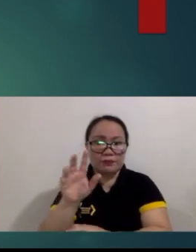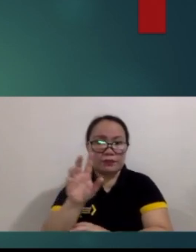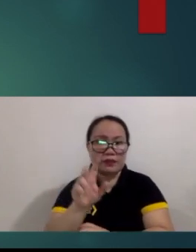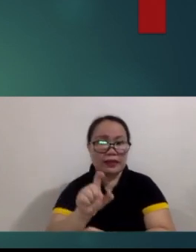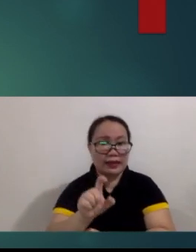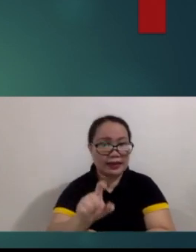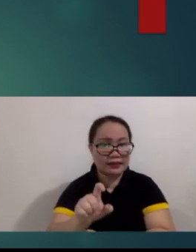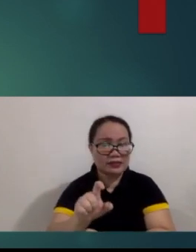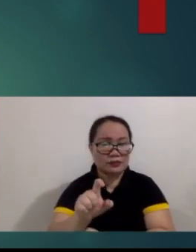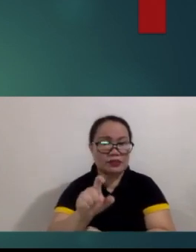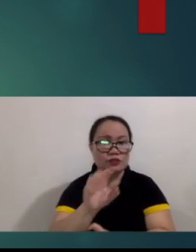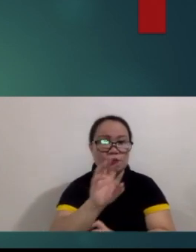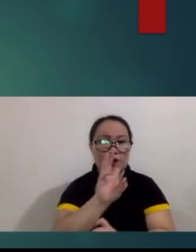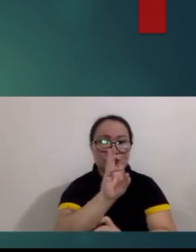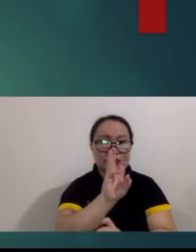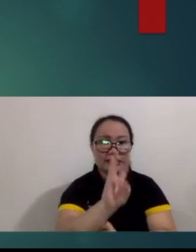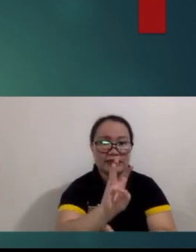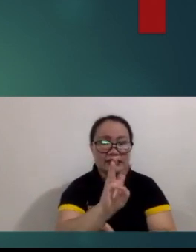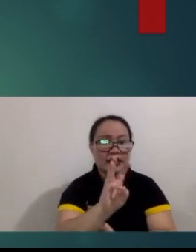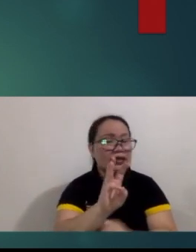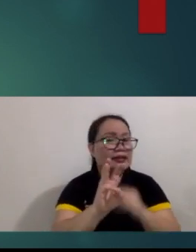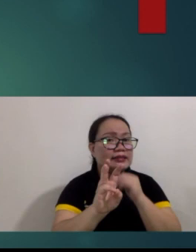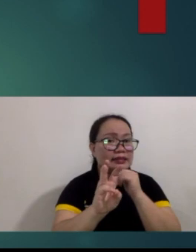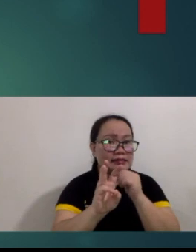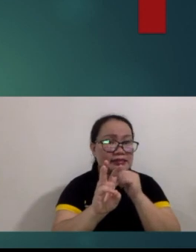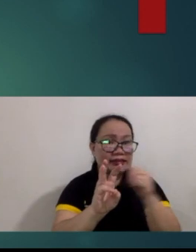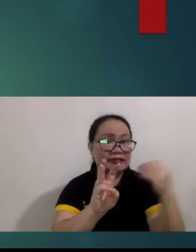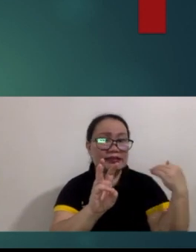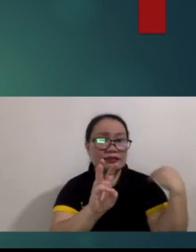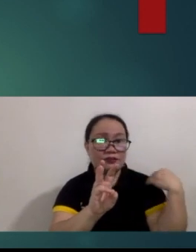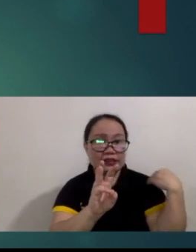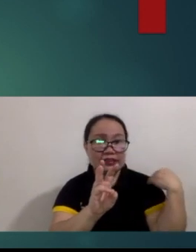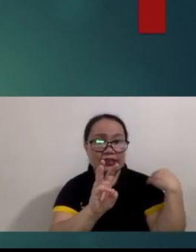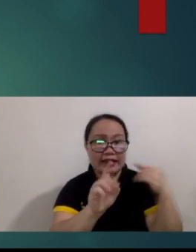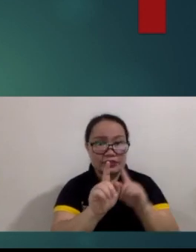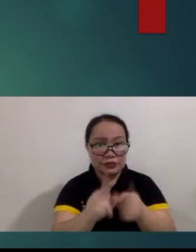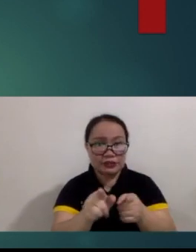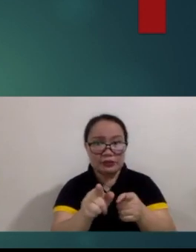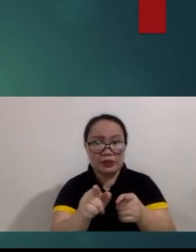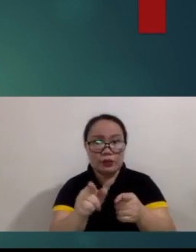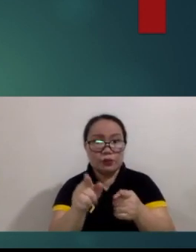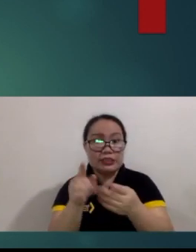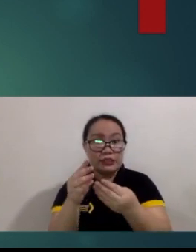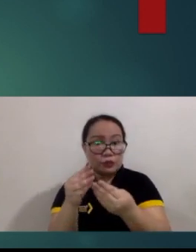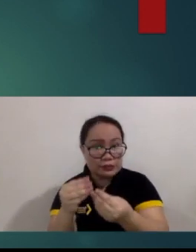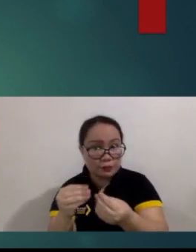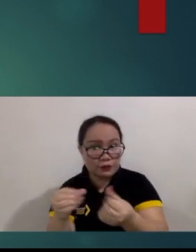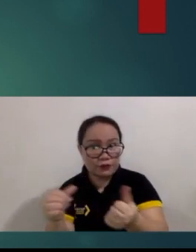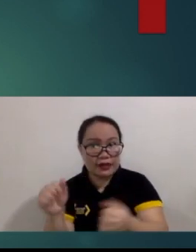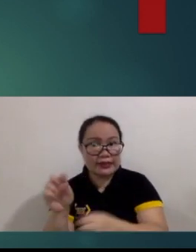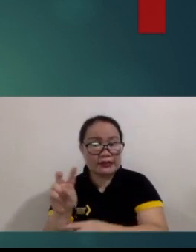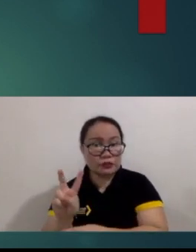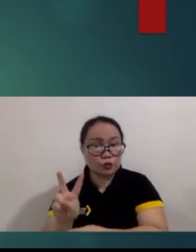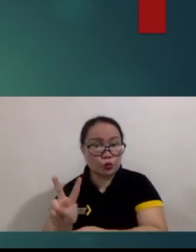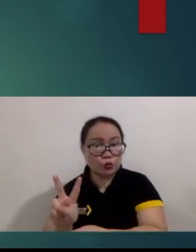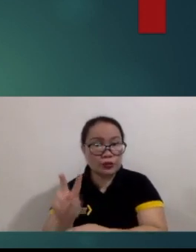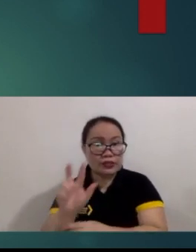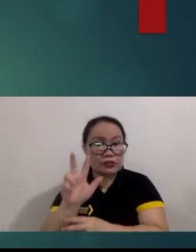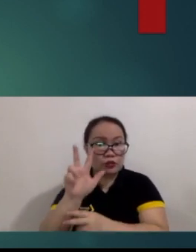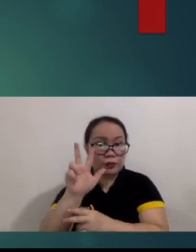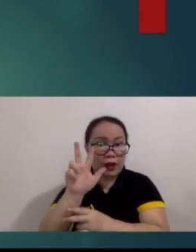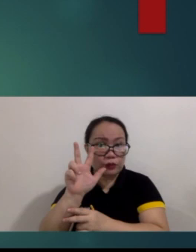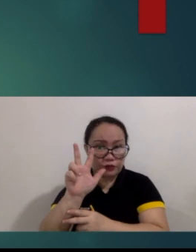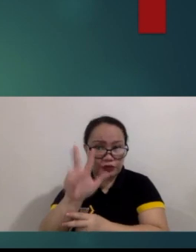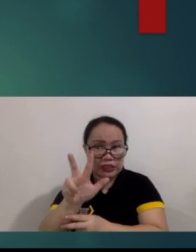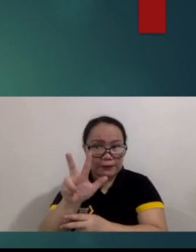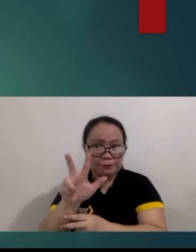3, x raised to the power of 6. That is not yet the final answer. We need to simplify the 2 raised